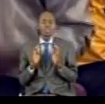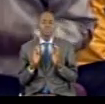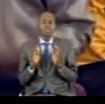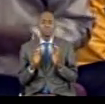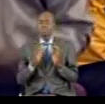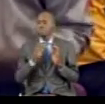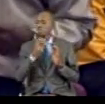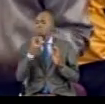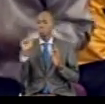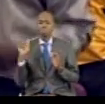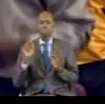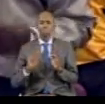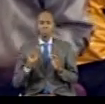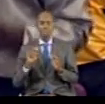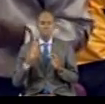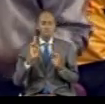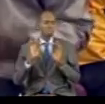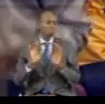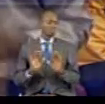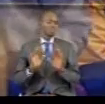Unwarranted fear.